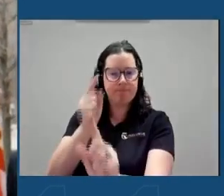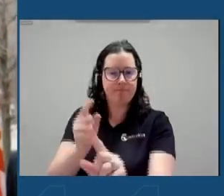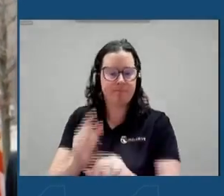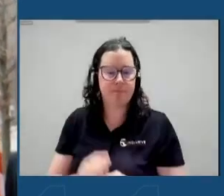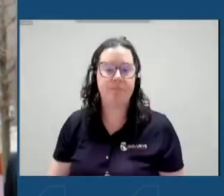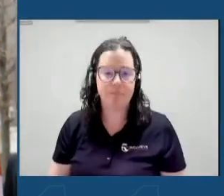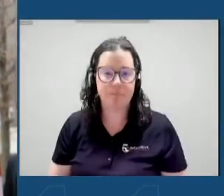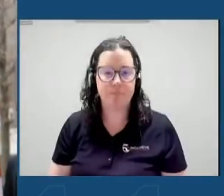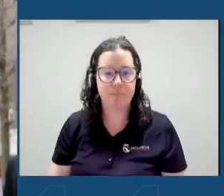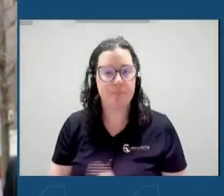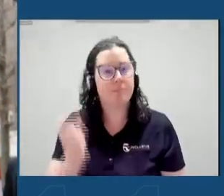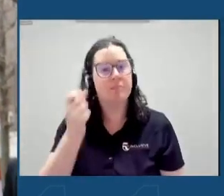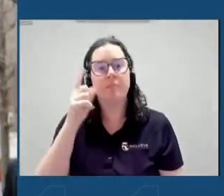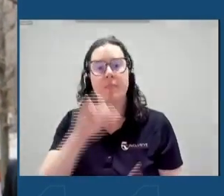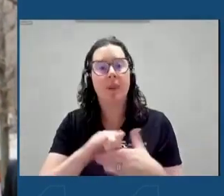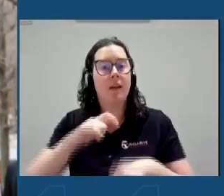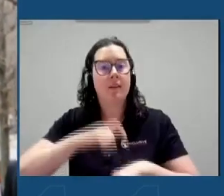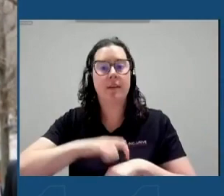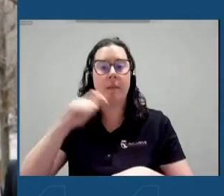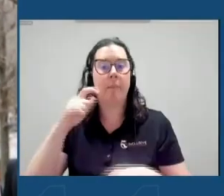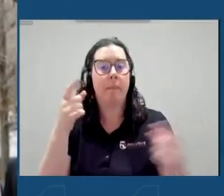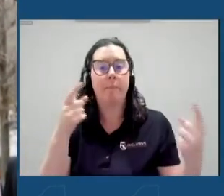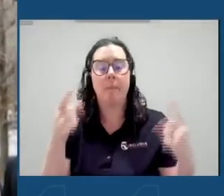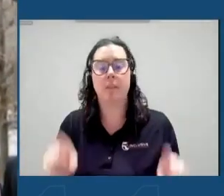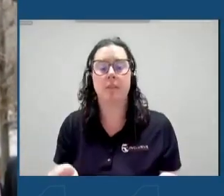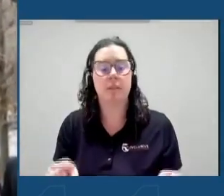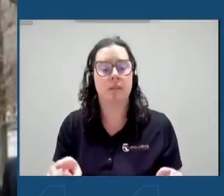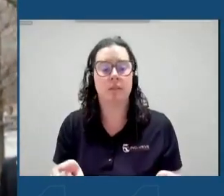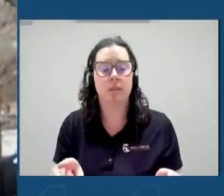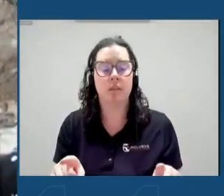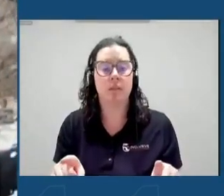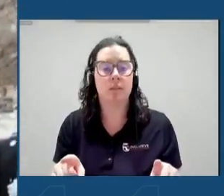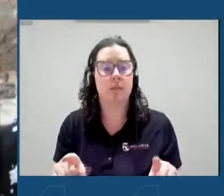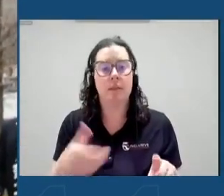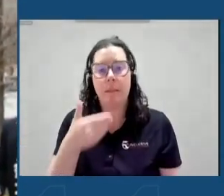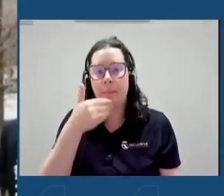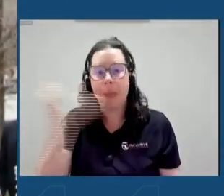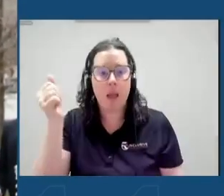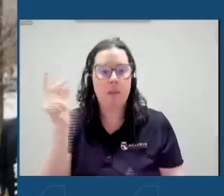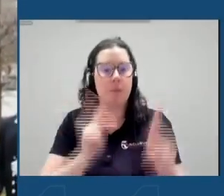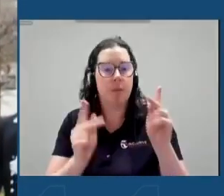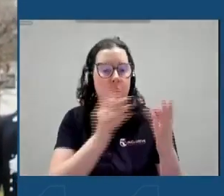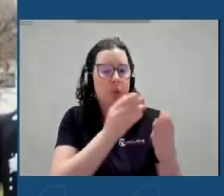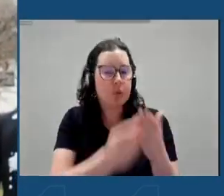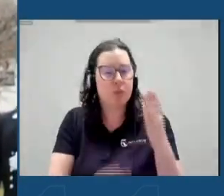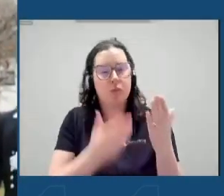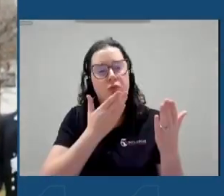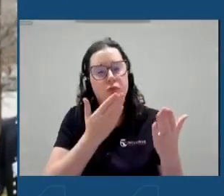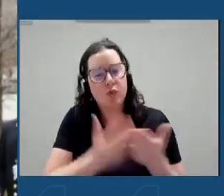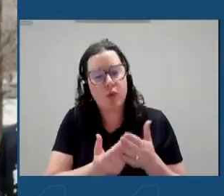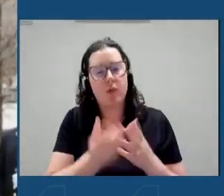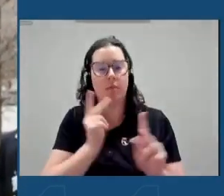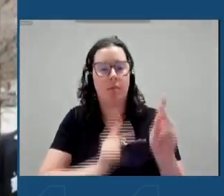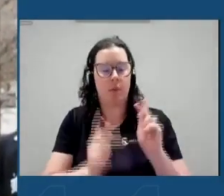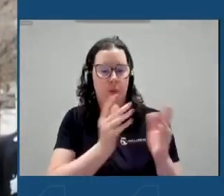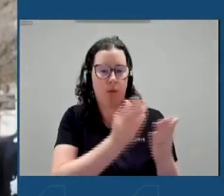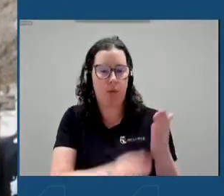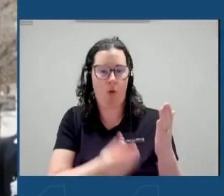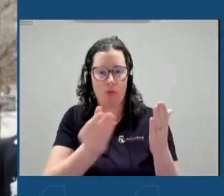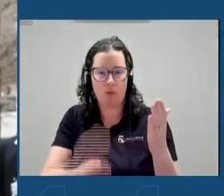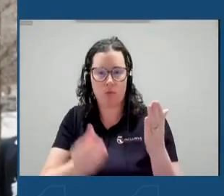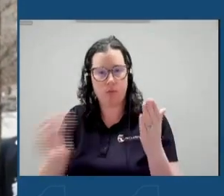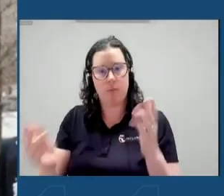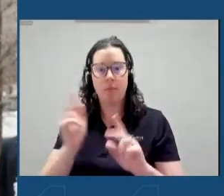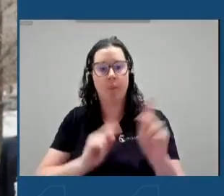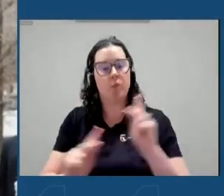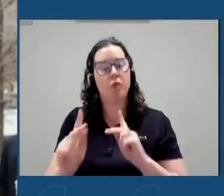And in that time, we lost some of the best of us, good people, people that were just going about doing